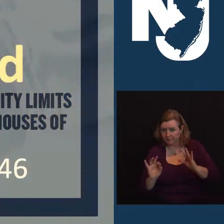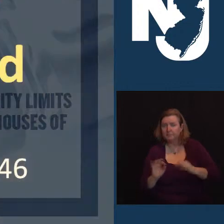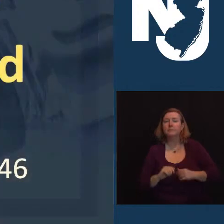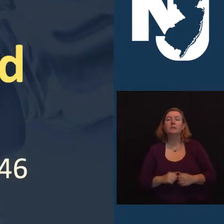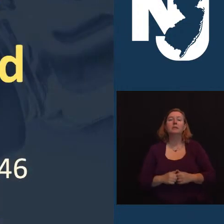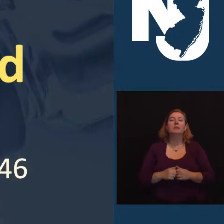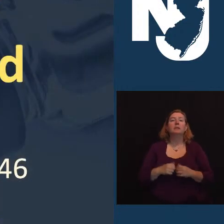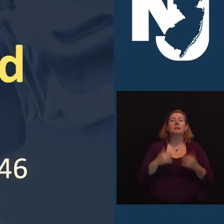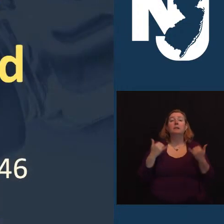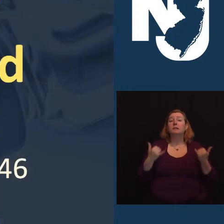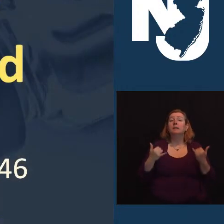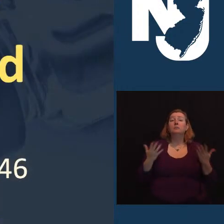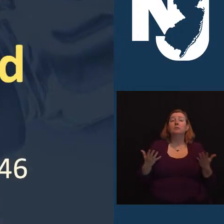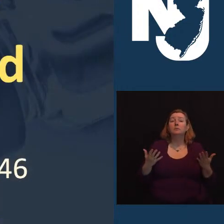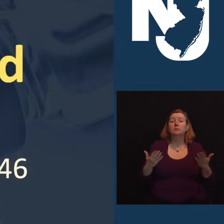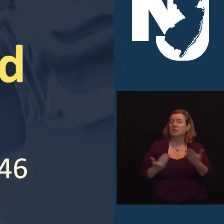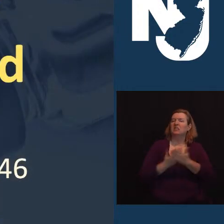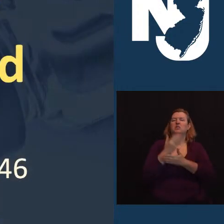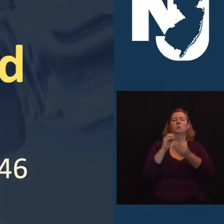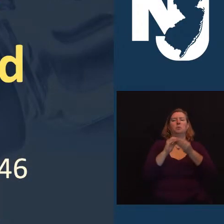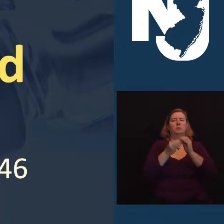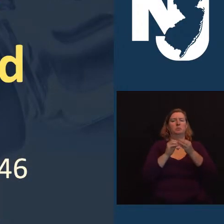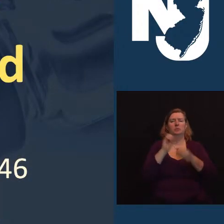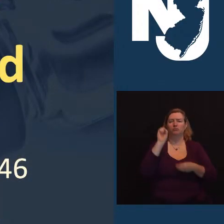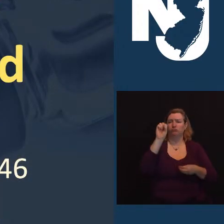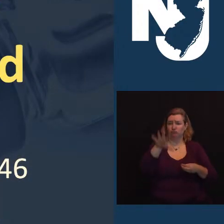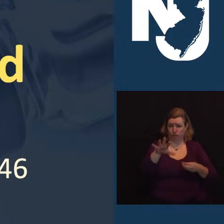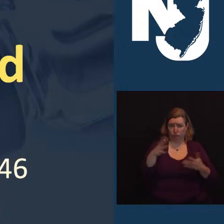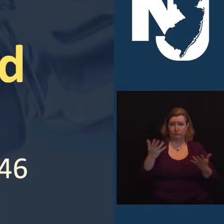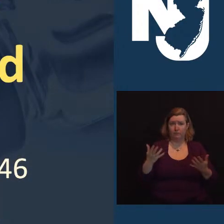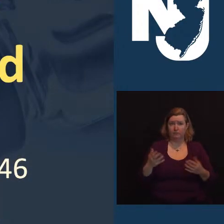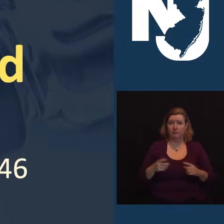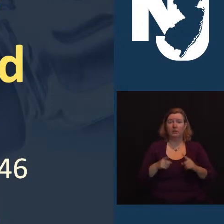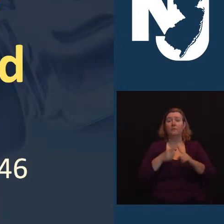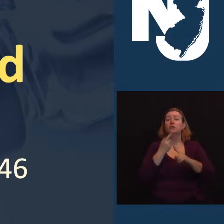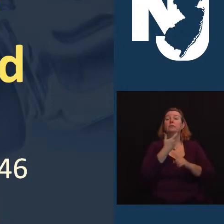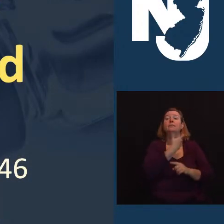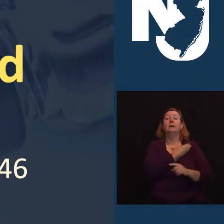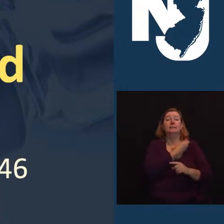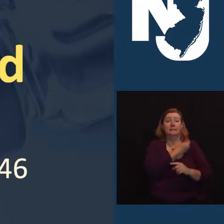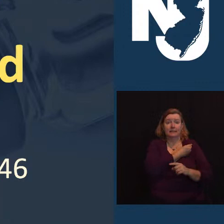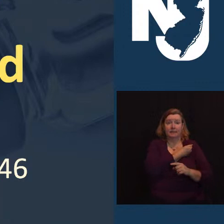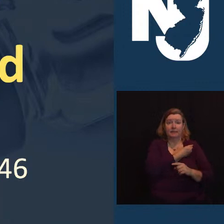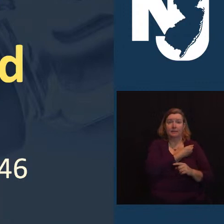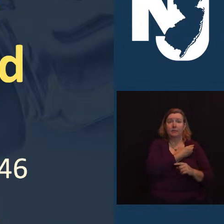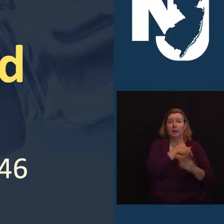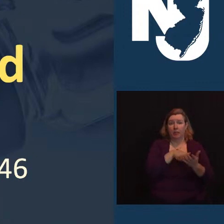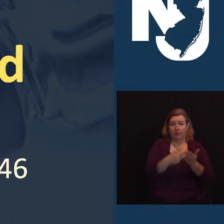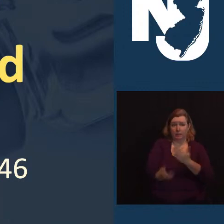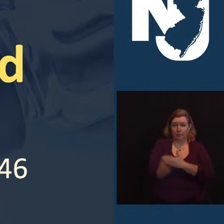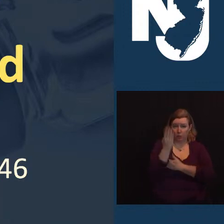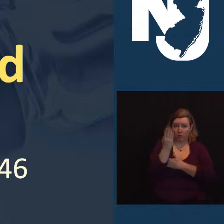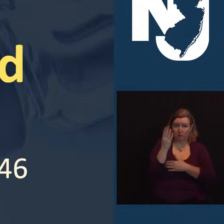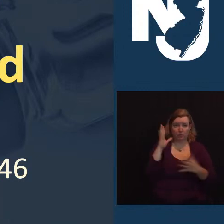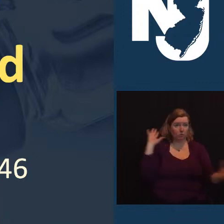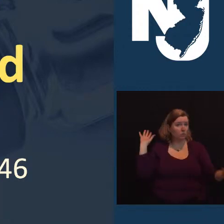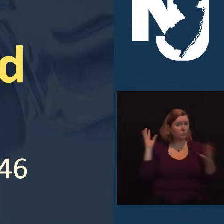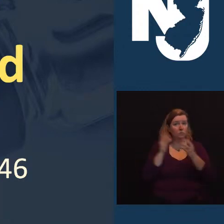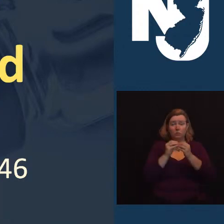numbers. We'll start with the latest from our vaccination efforts. As of this morning, the total of those who are now fully vaccinated